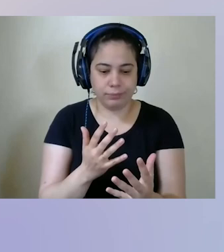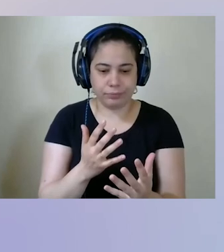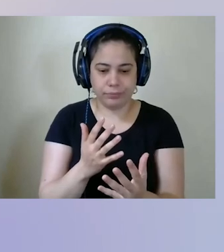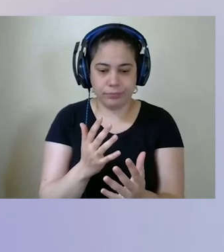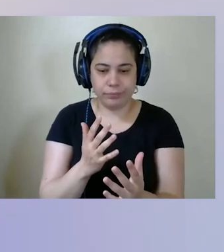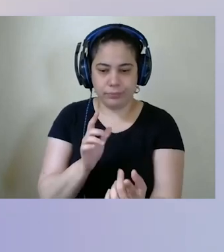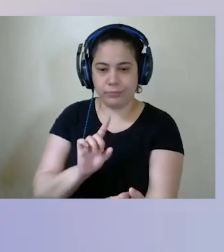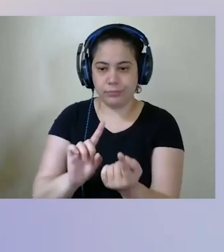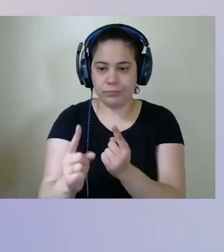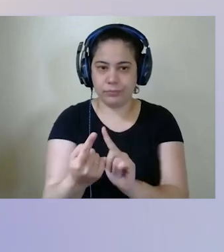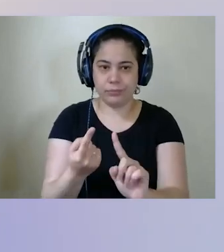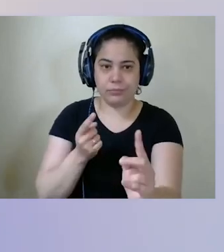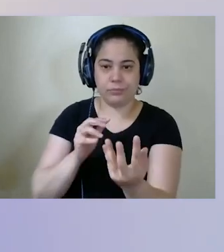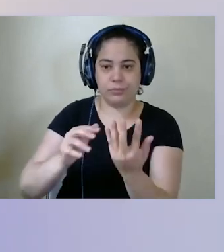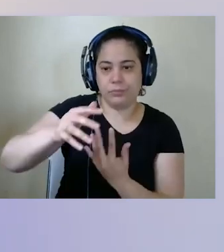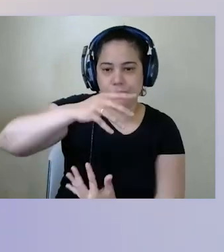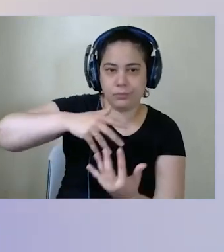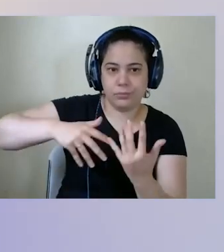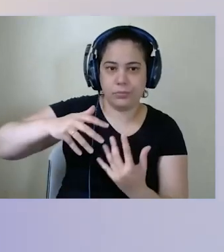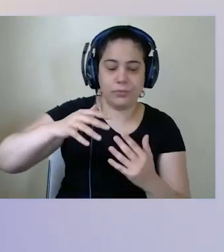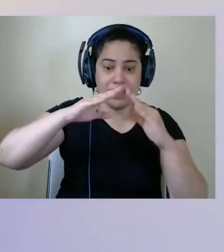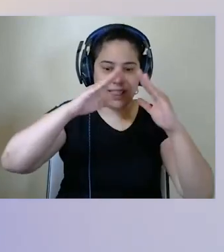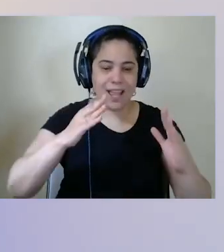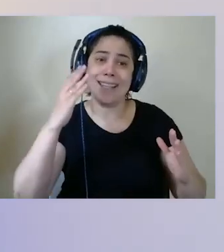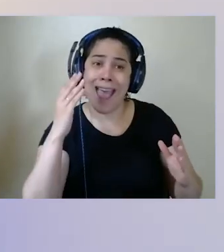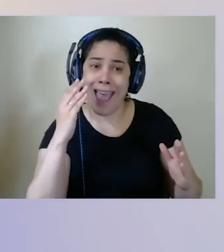outside of our houses.